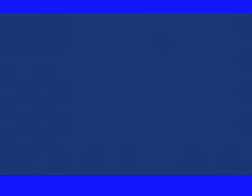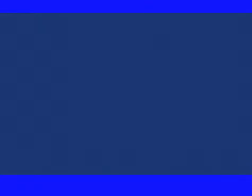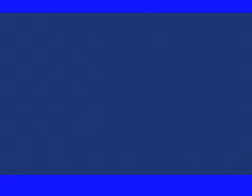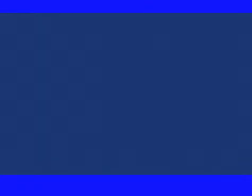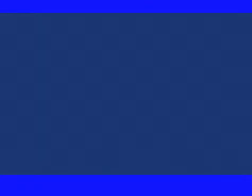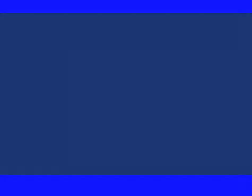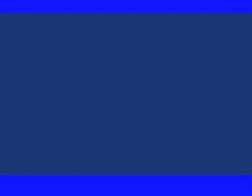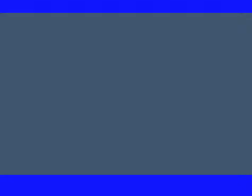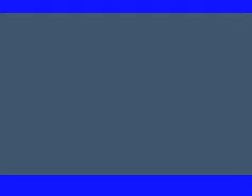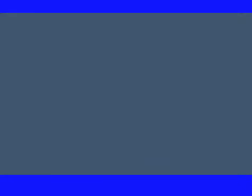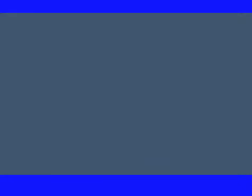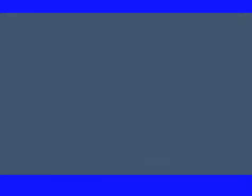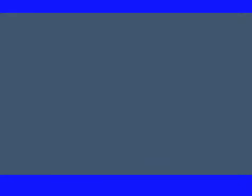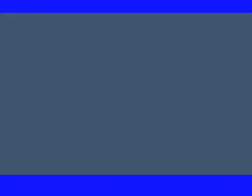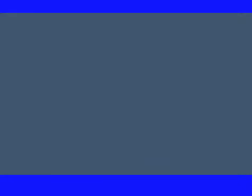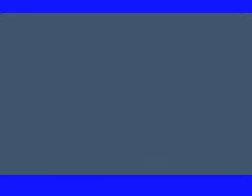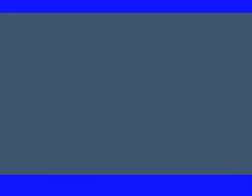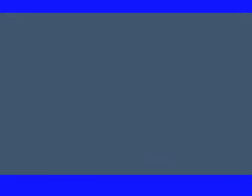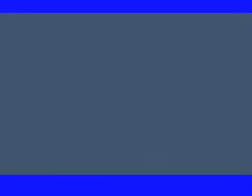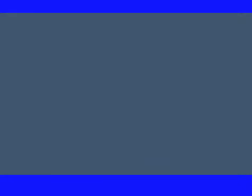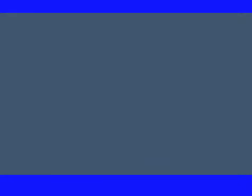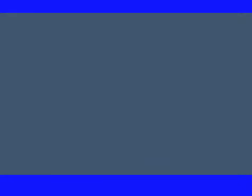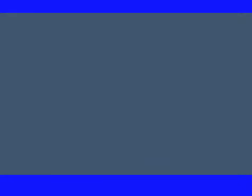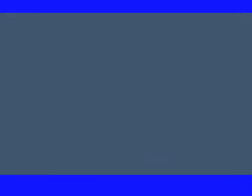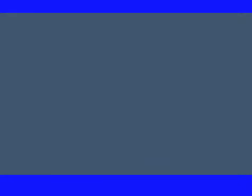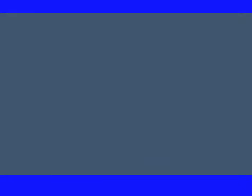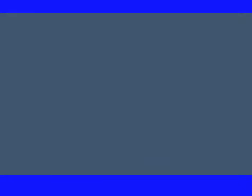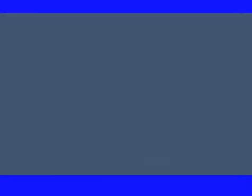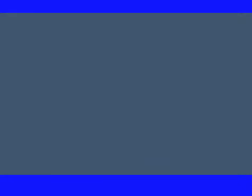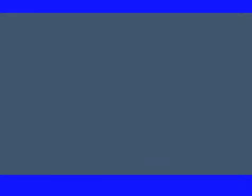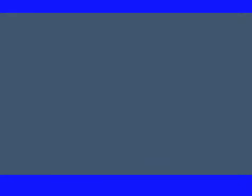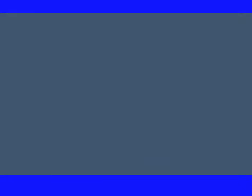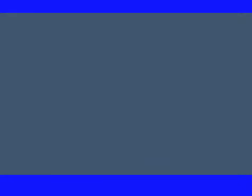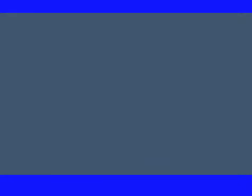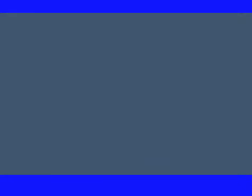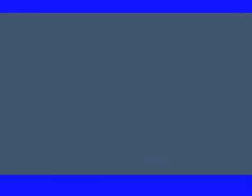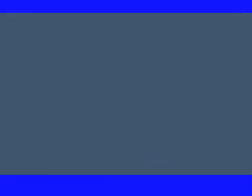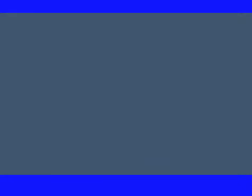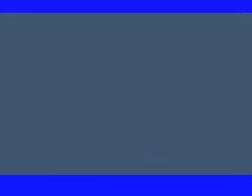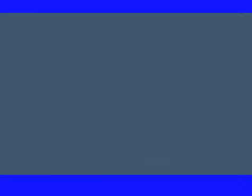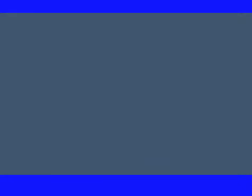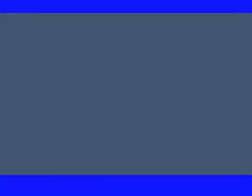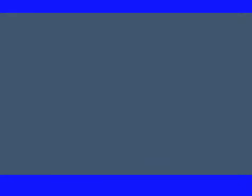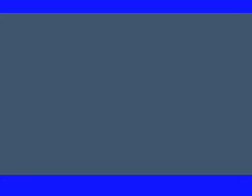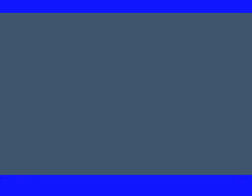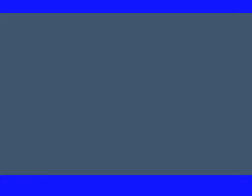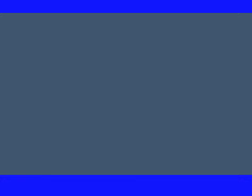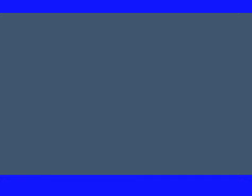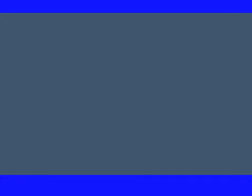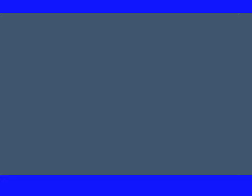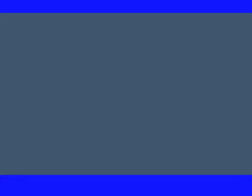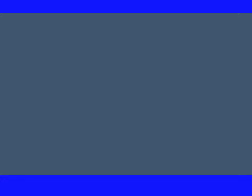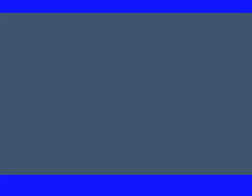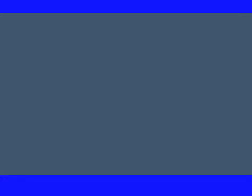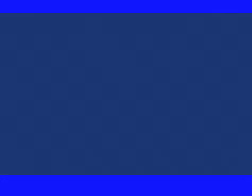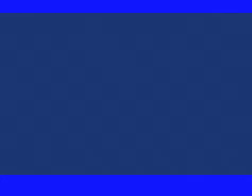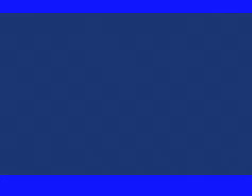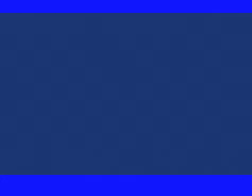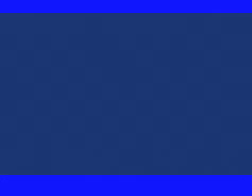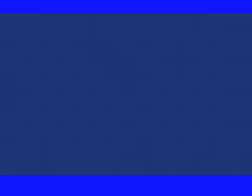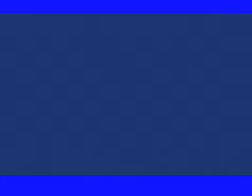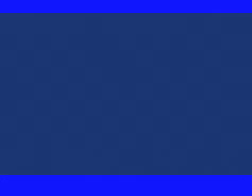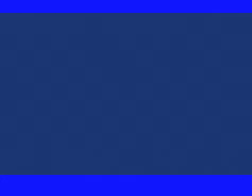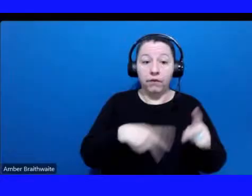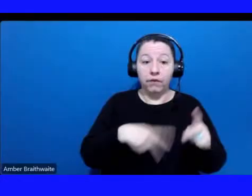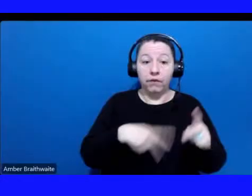and distinct from telemedicine services that are provided as part of primary care, specialty care services. This